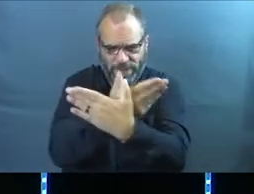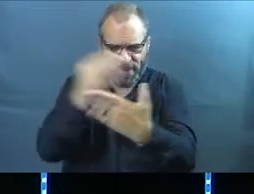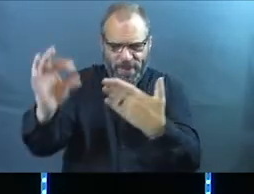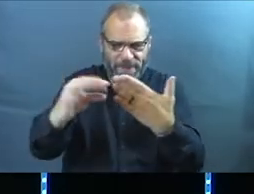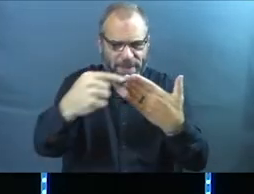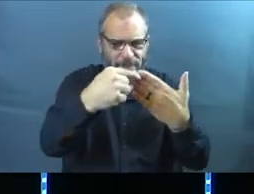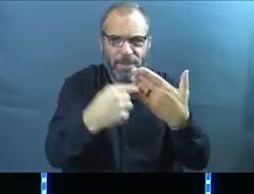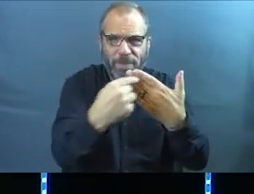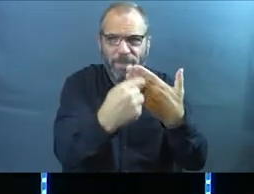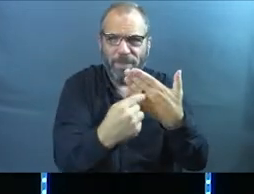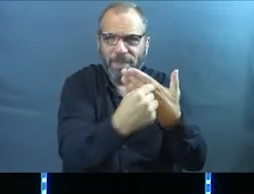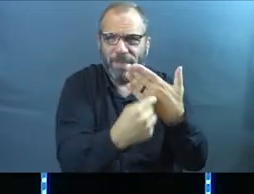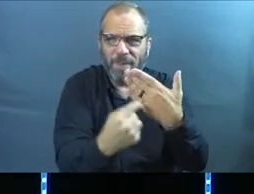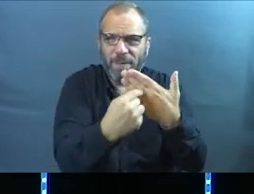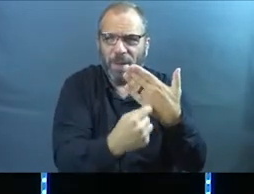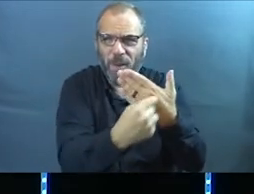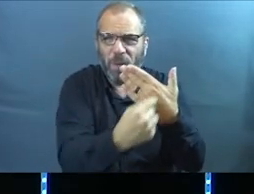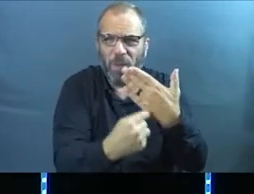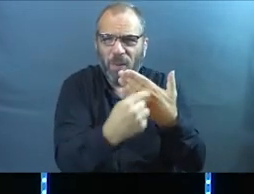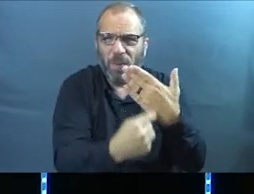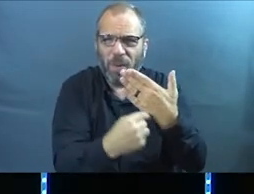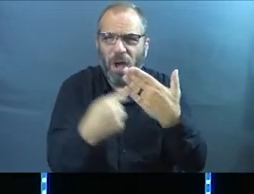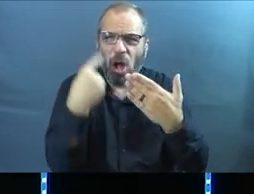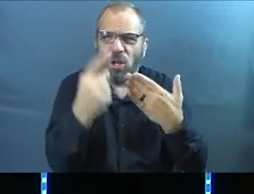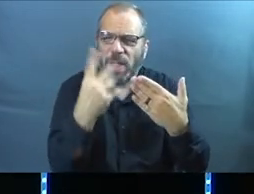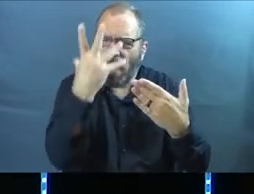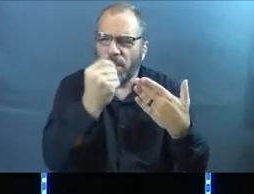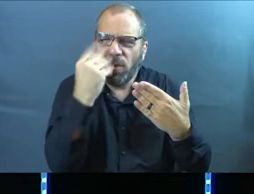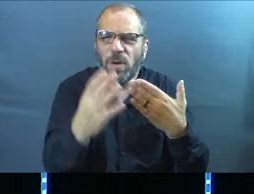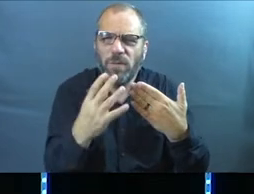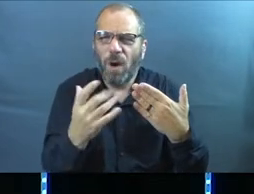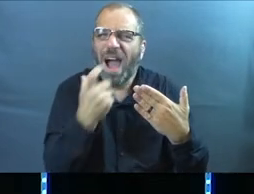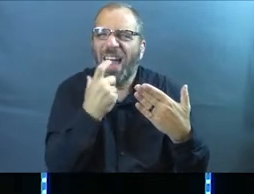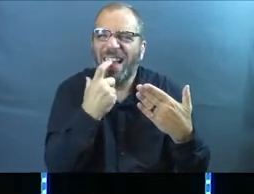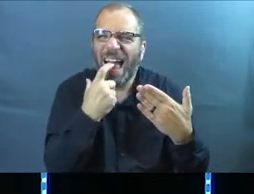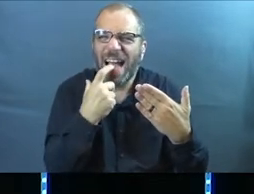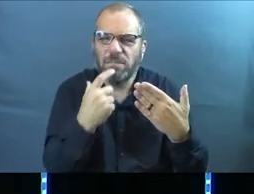looked like a monochromatic stained glass window on a moth.